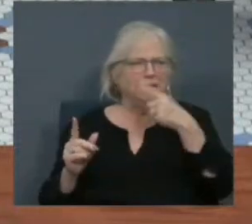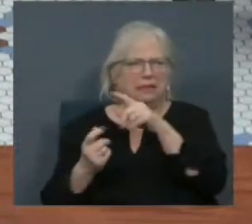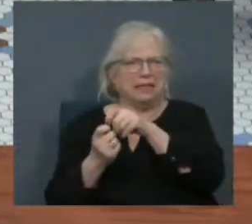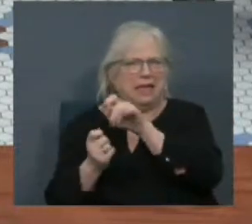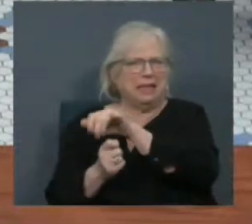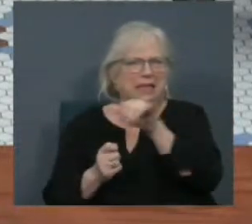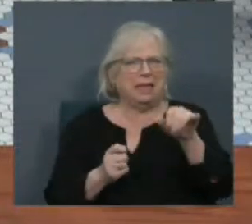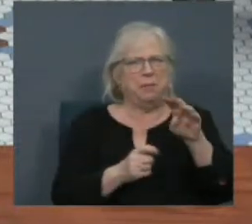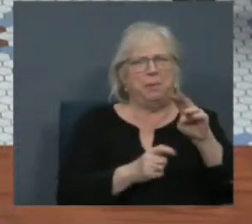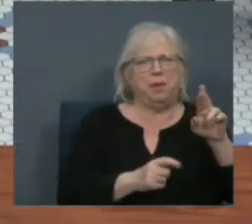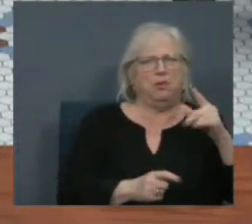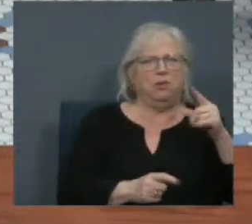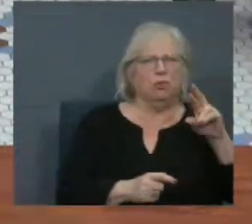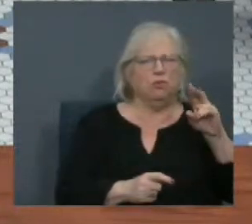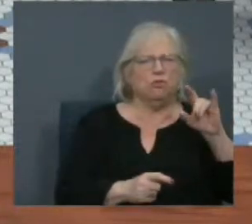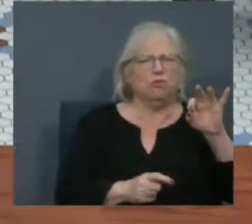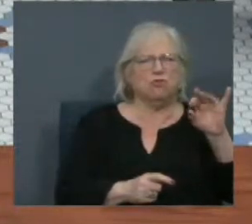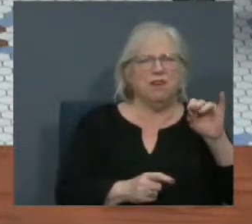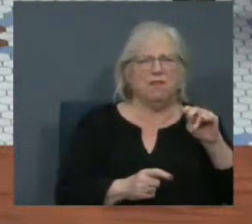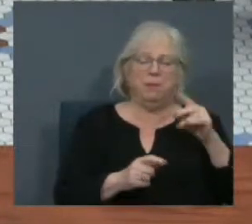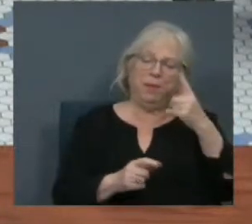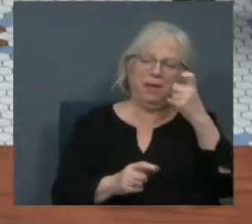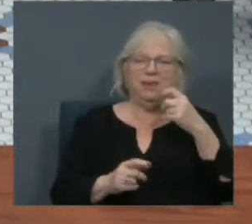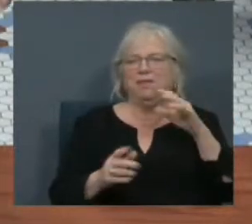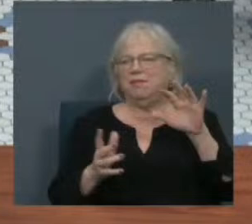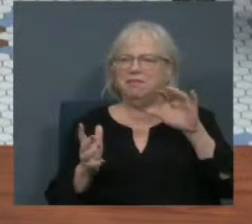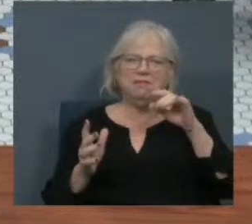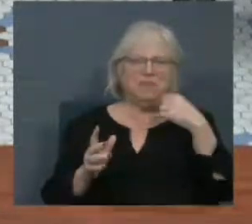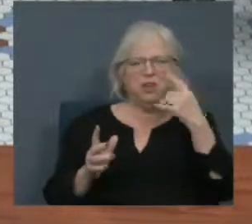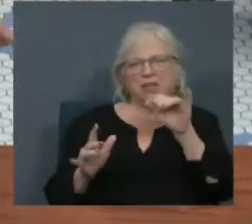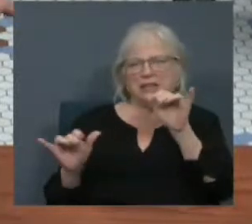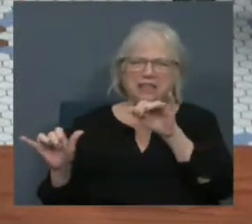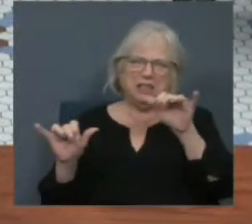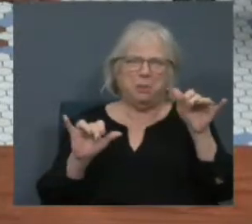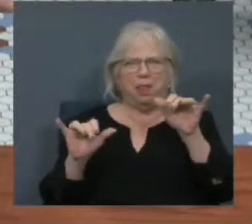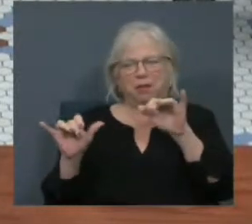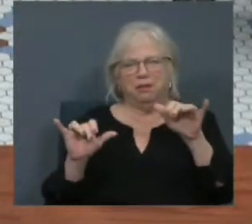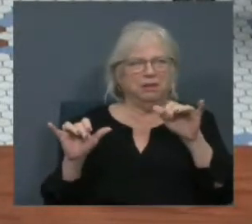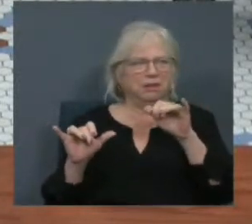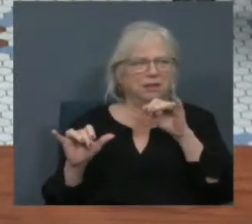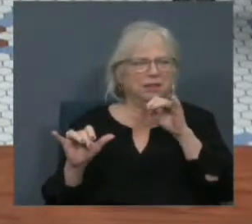like, you know, Mr. Griffin over here. Because they have like similar enough features, you know, if it's dark, they're not